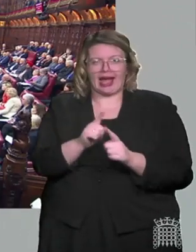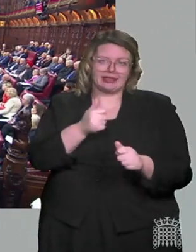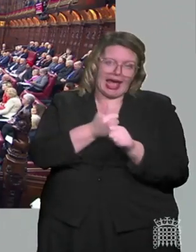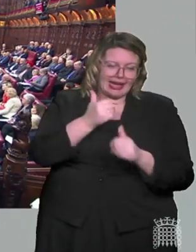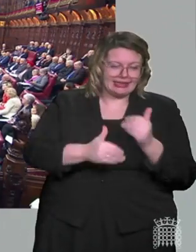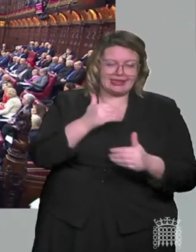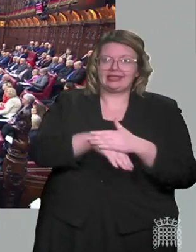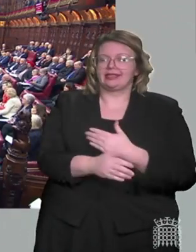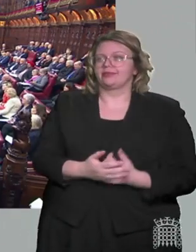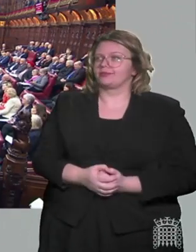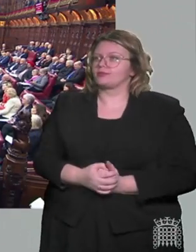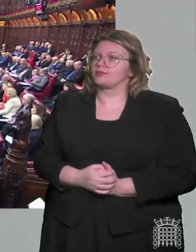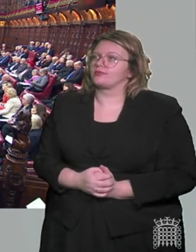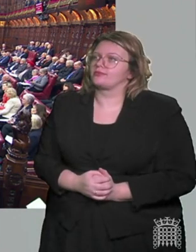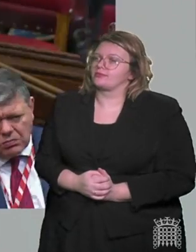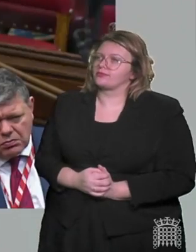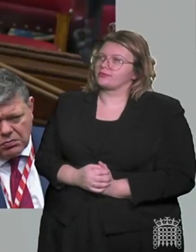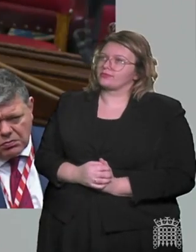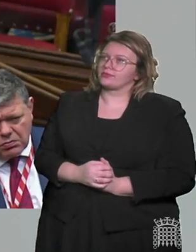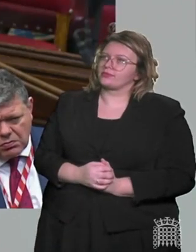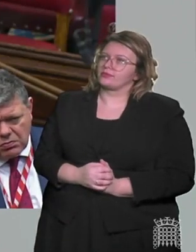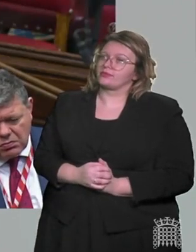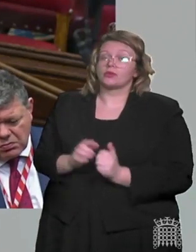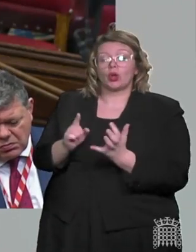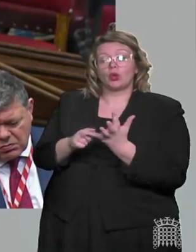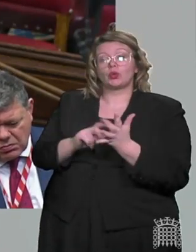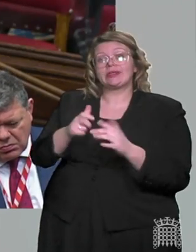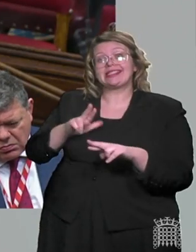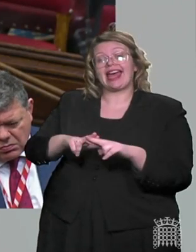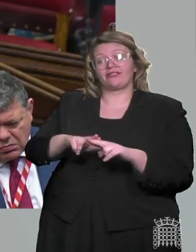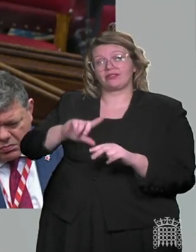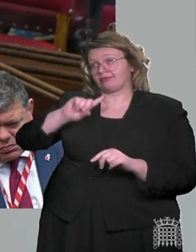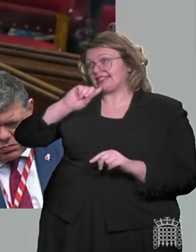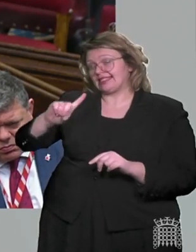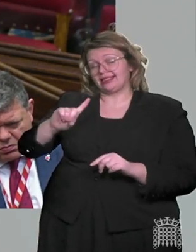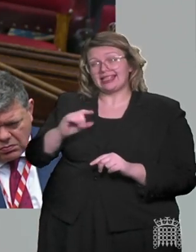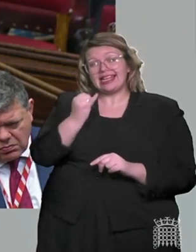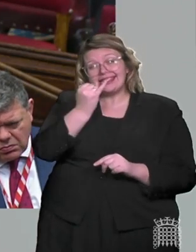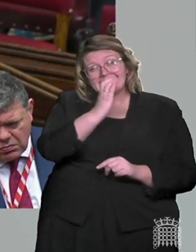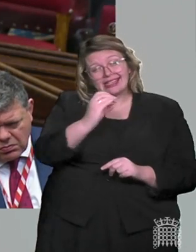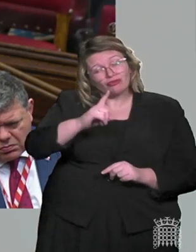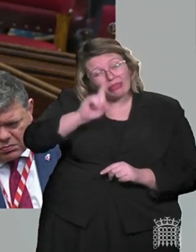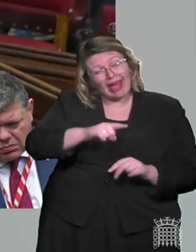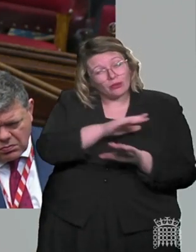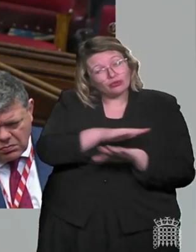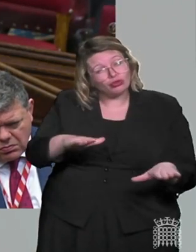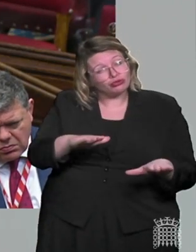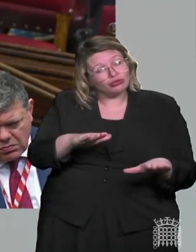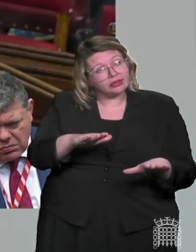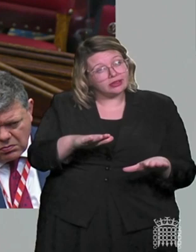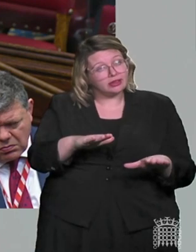To UNICEF. UNICEF have said today that 600,000 children are displaced within Rafa. For